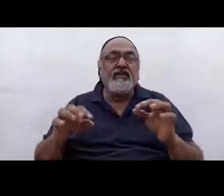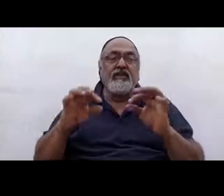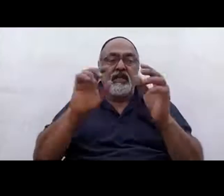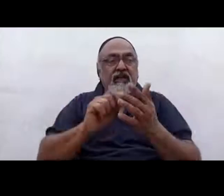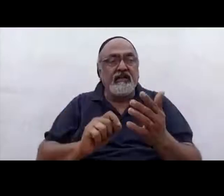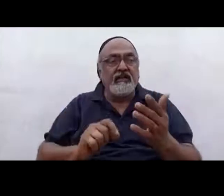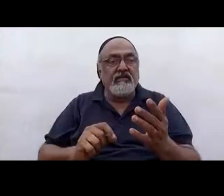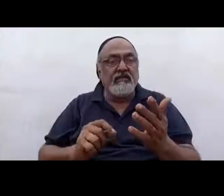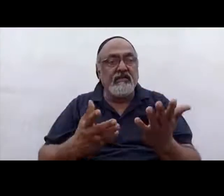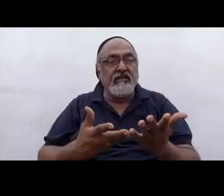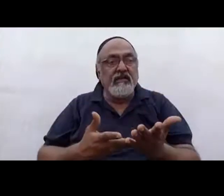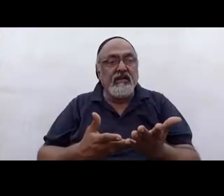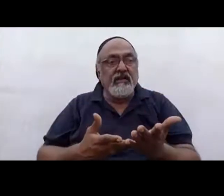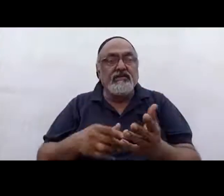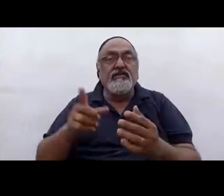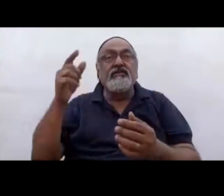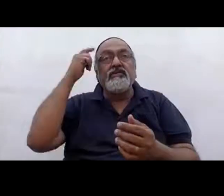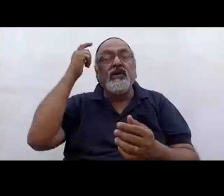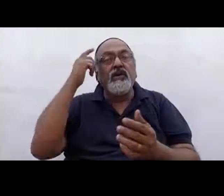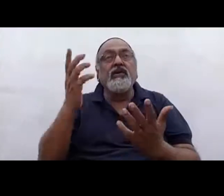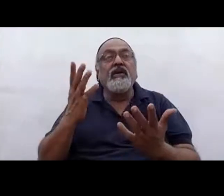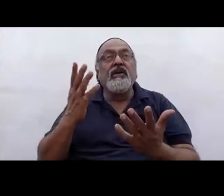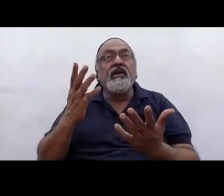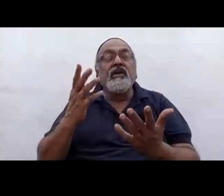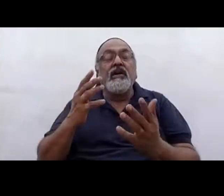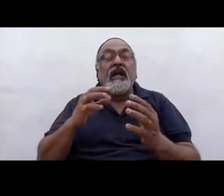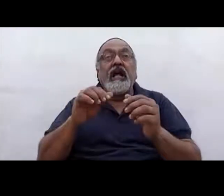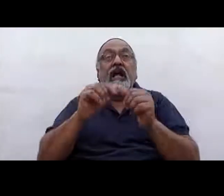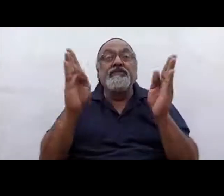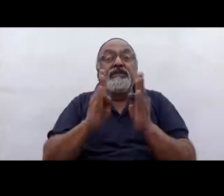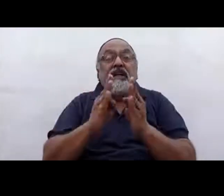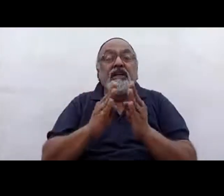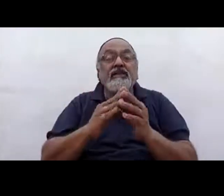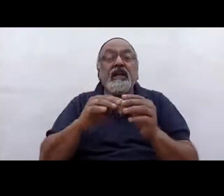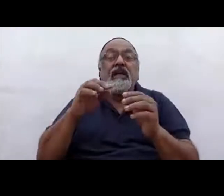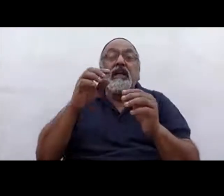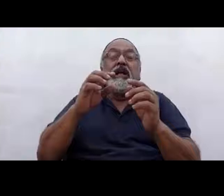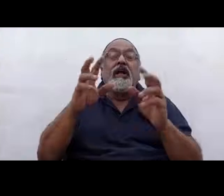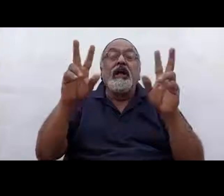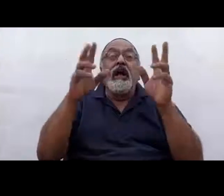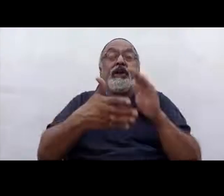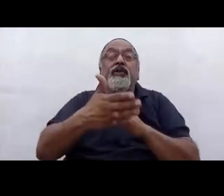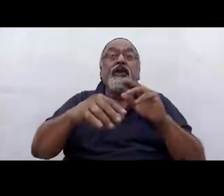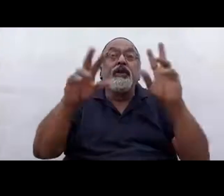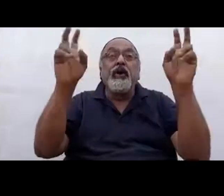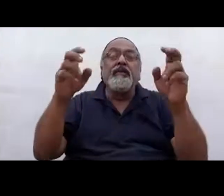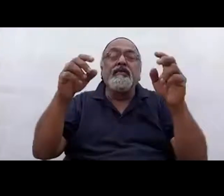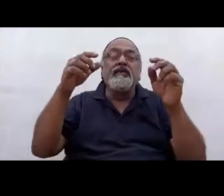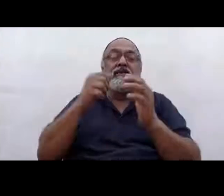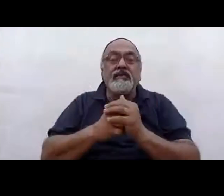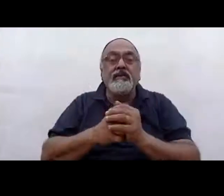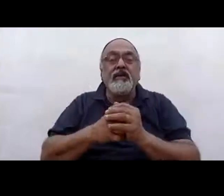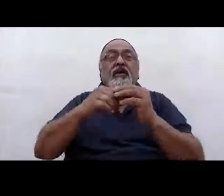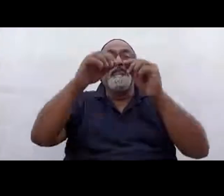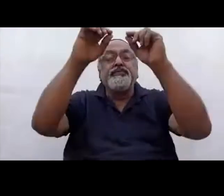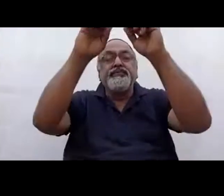So what he thought was, in an abstract, he started introducing the topic itself. The first